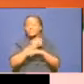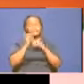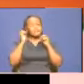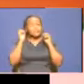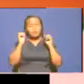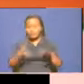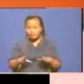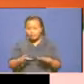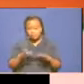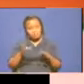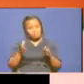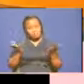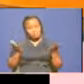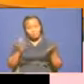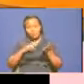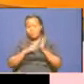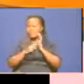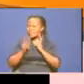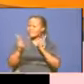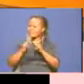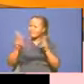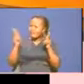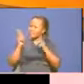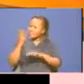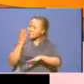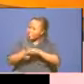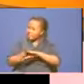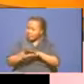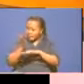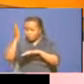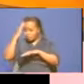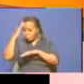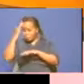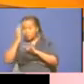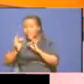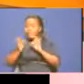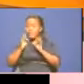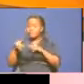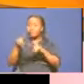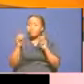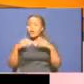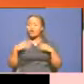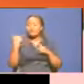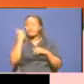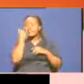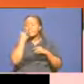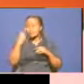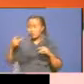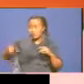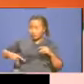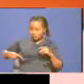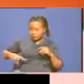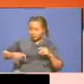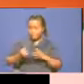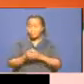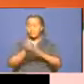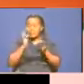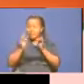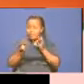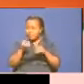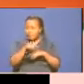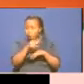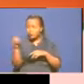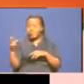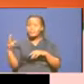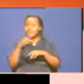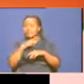forth. Yes. So it's very difficult to tell the early days of exactly. a kidney so complication. If you are at risk, now yeah. who are the people who are at risk? It's yeah. those